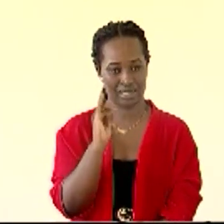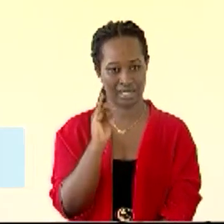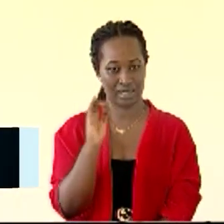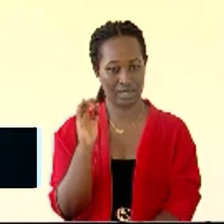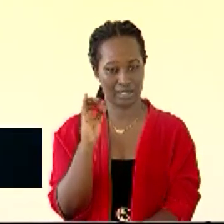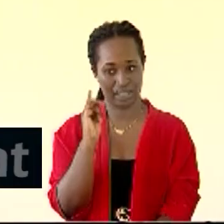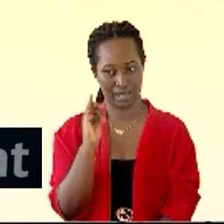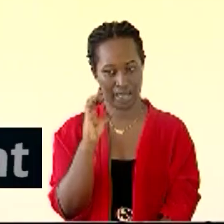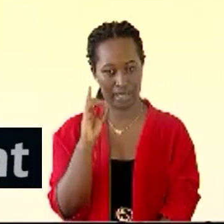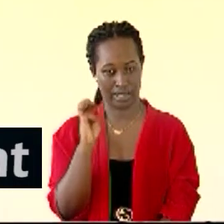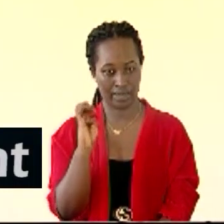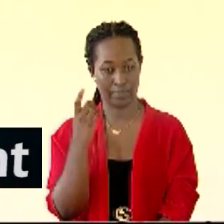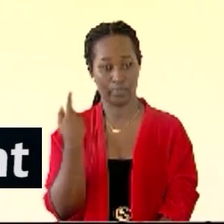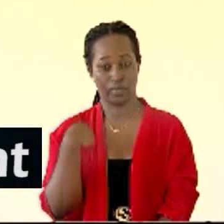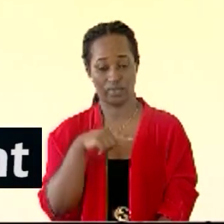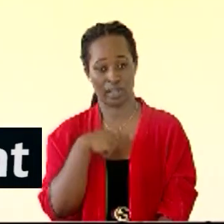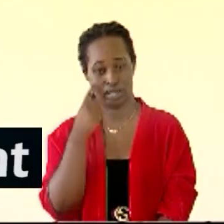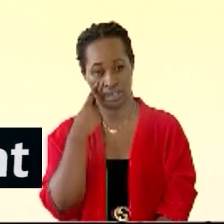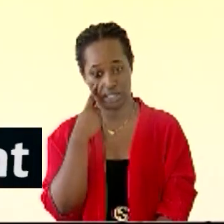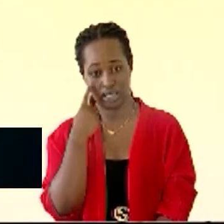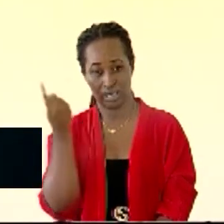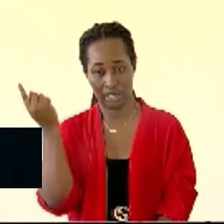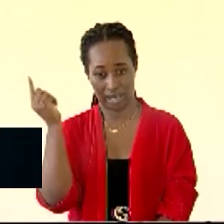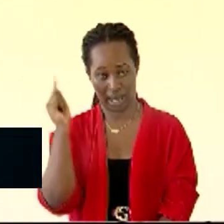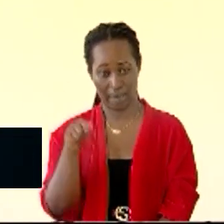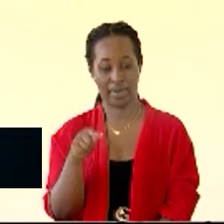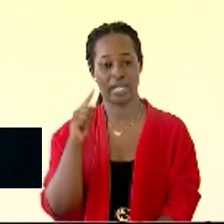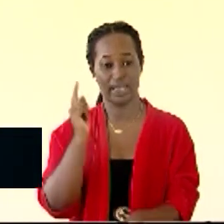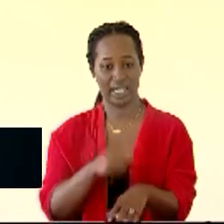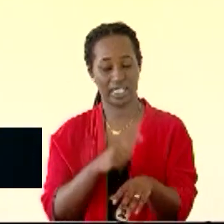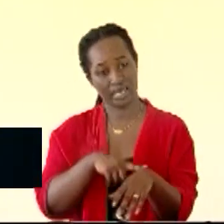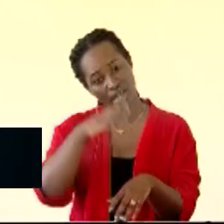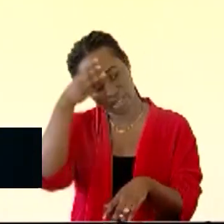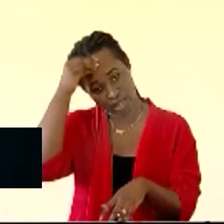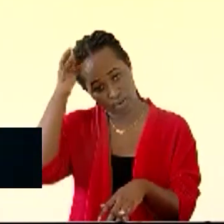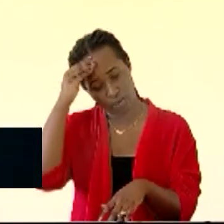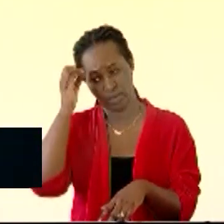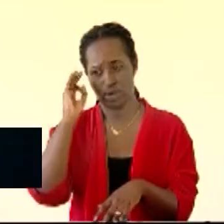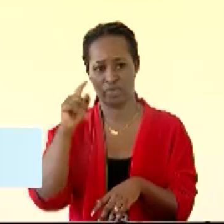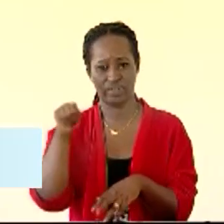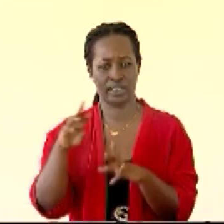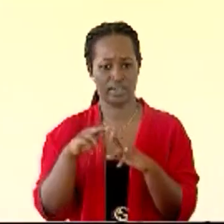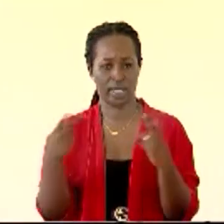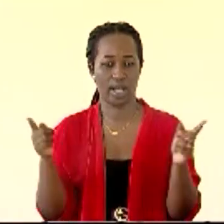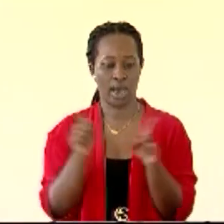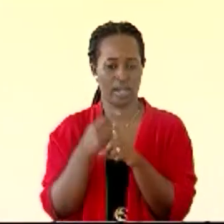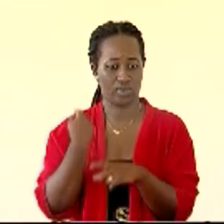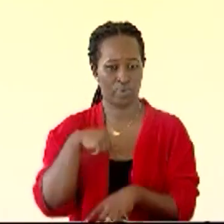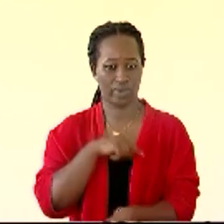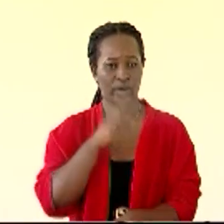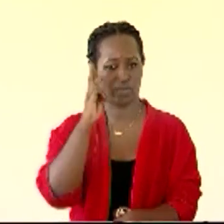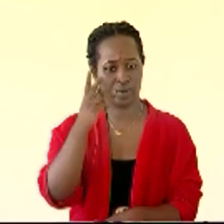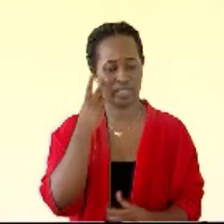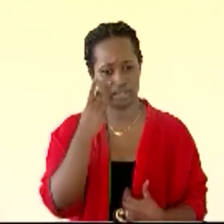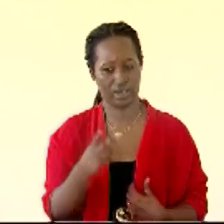received by 5, coming to 6, but during the course of these reactions, as we shall see, so don't worry about the small size, we have